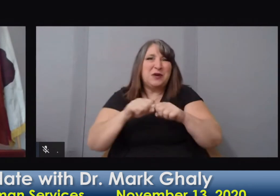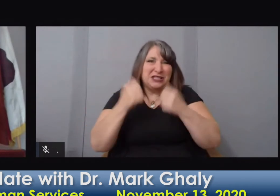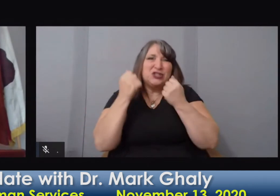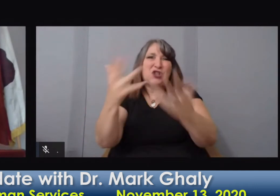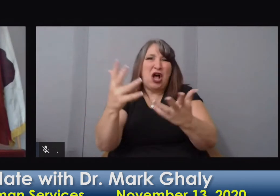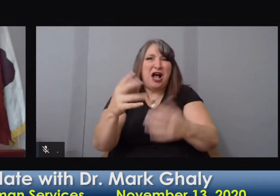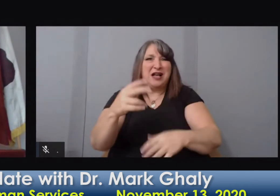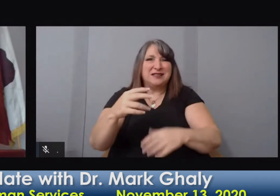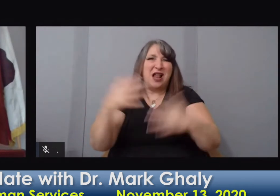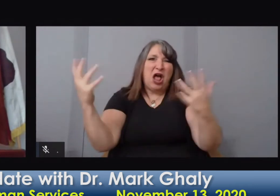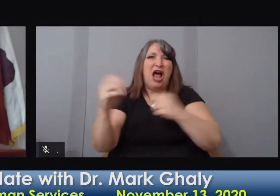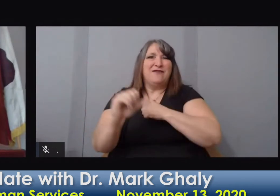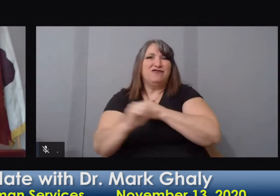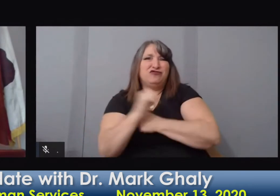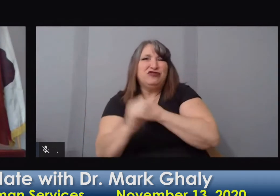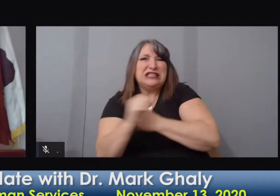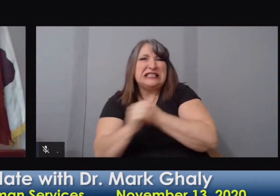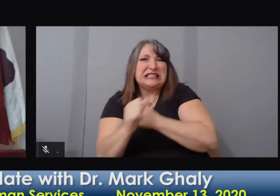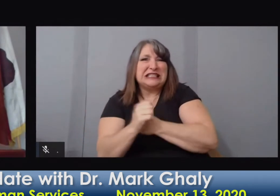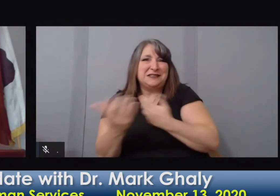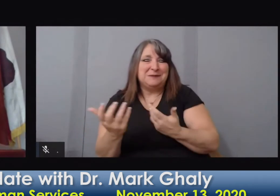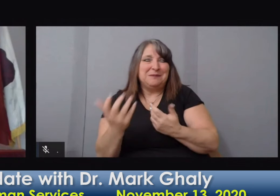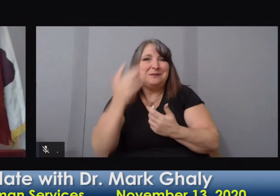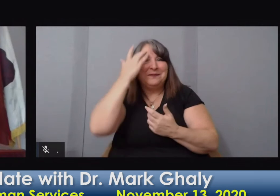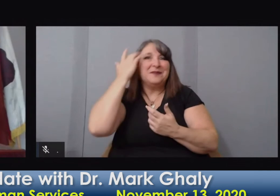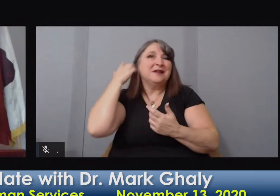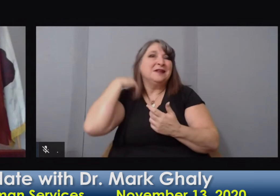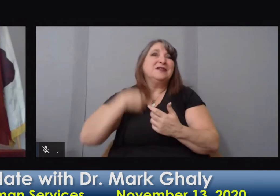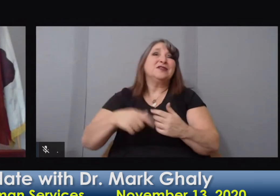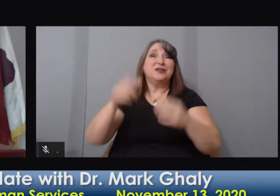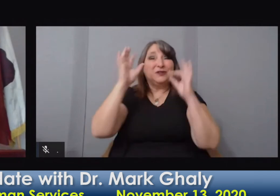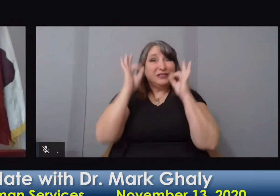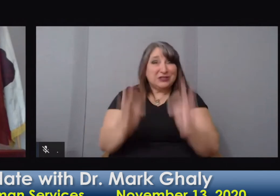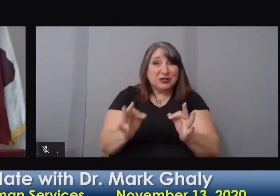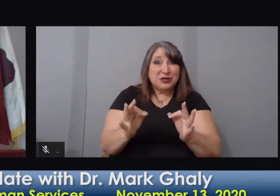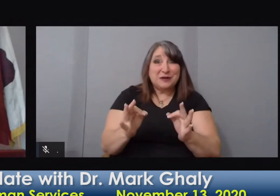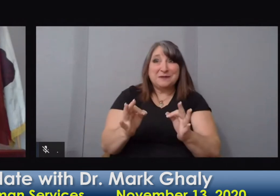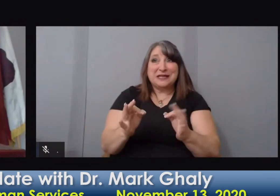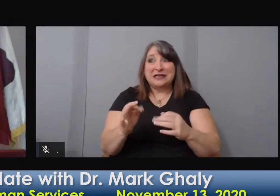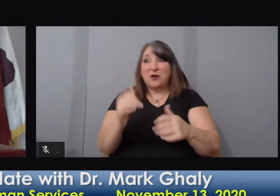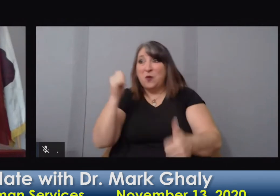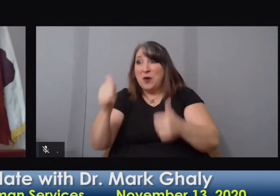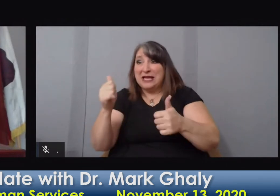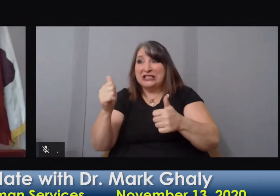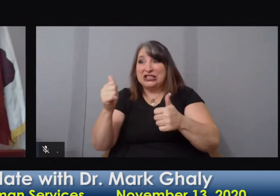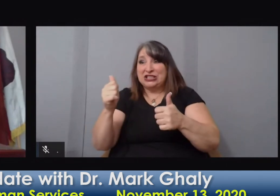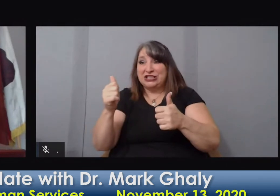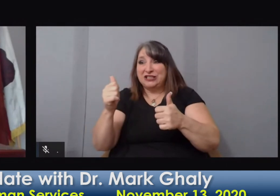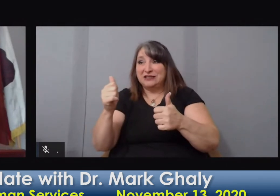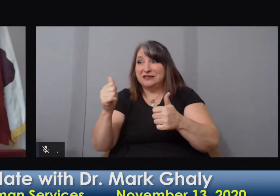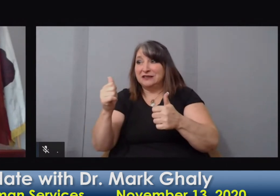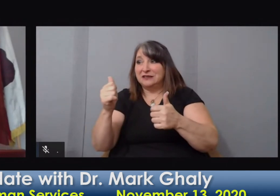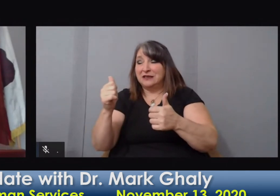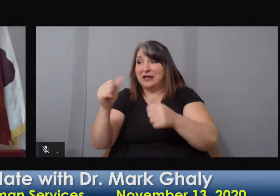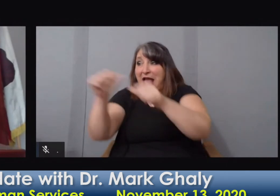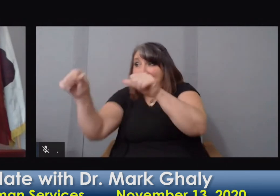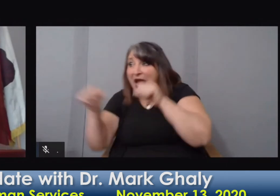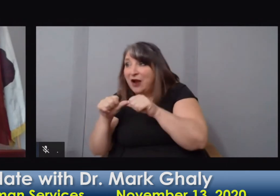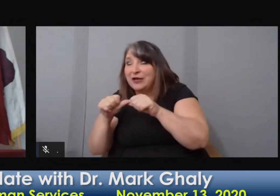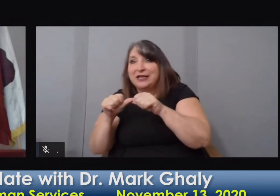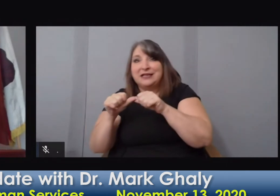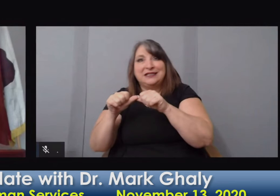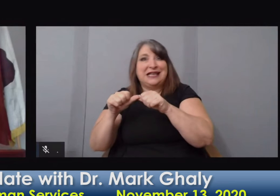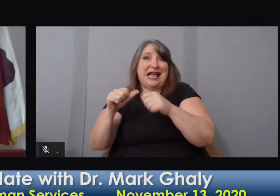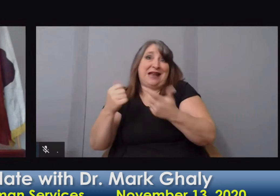So, you can look at the tiering system in the exact sectors and apply some of the basic conditions of a